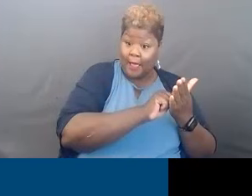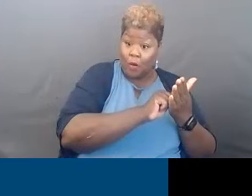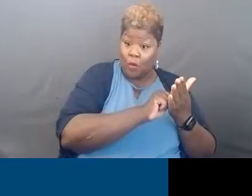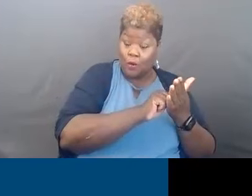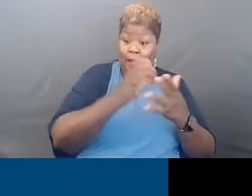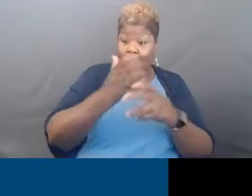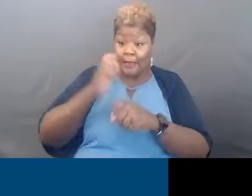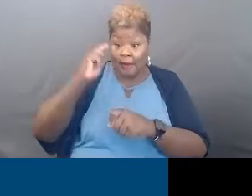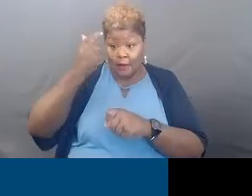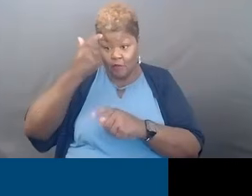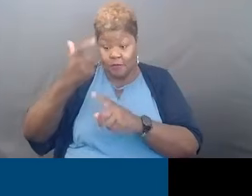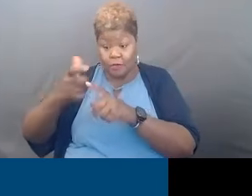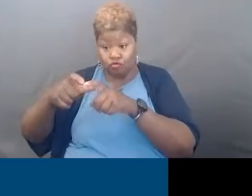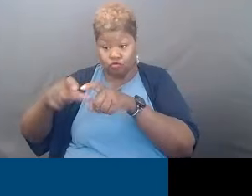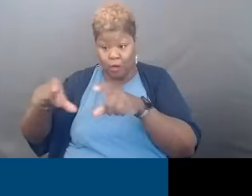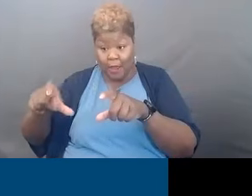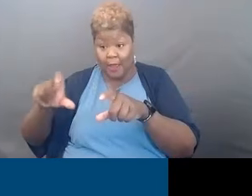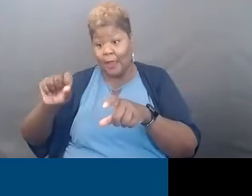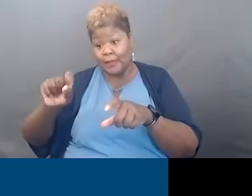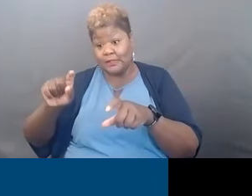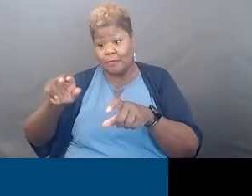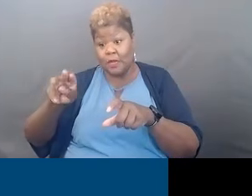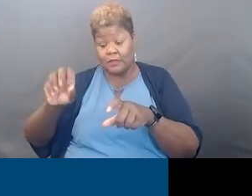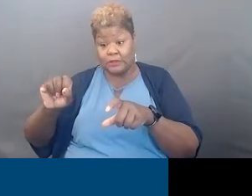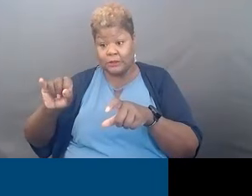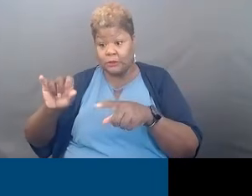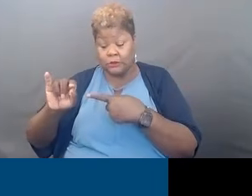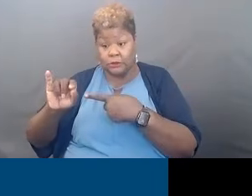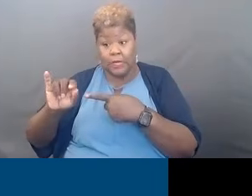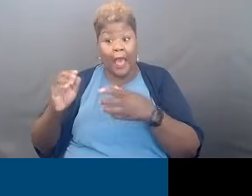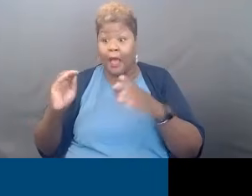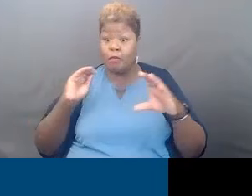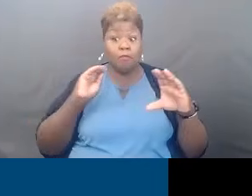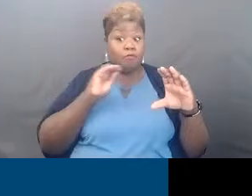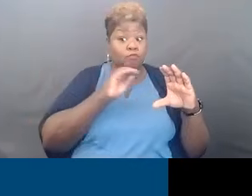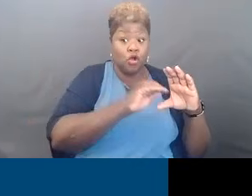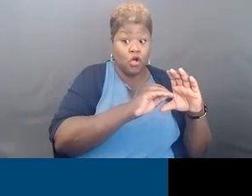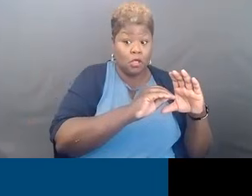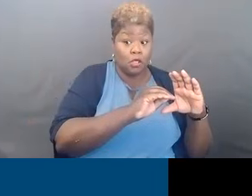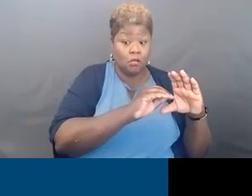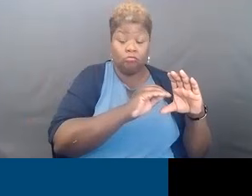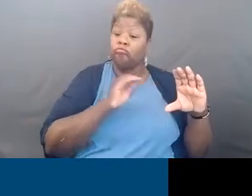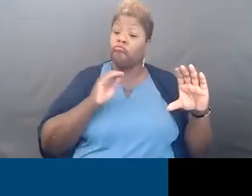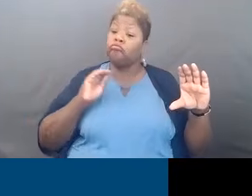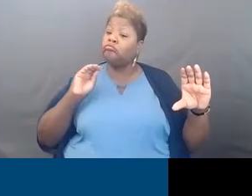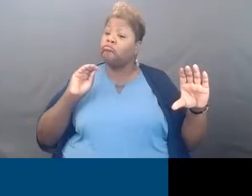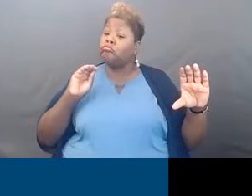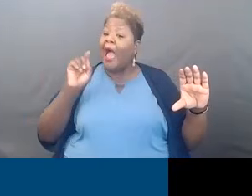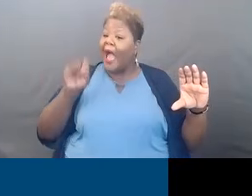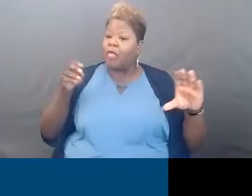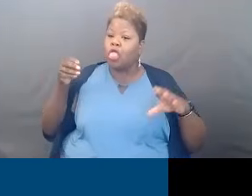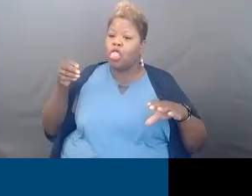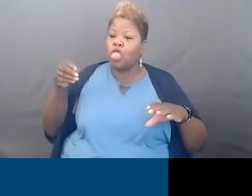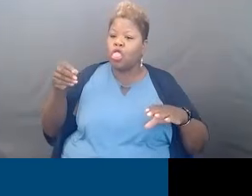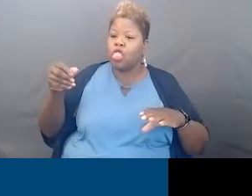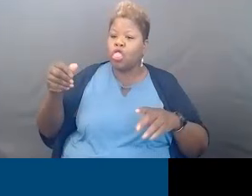check and I decide not to put it in my ABLE account, I have 12 months basically to spend that money